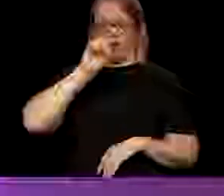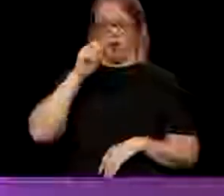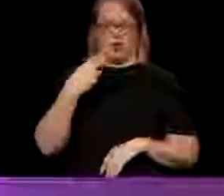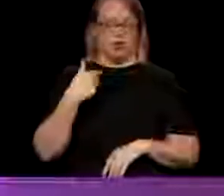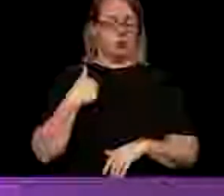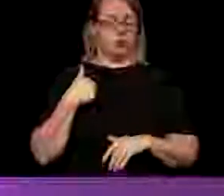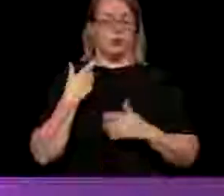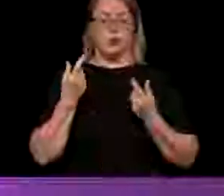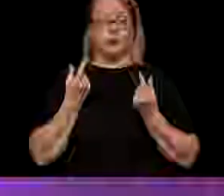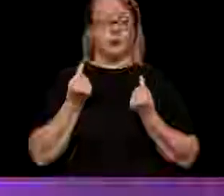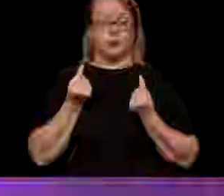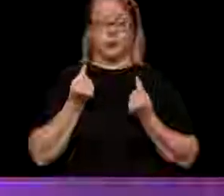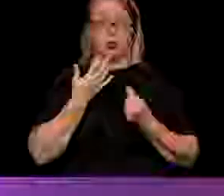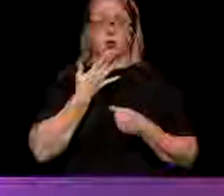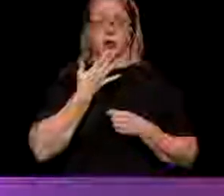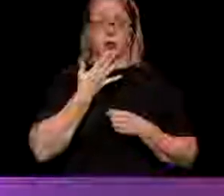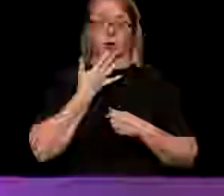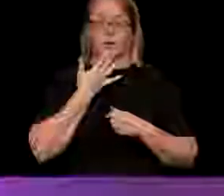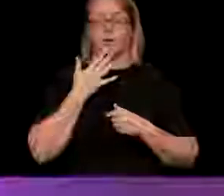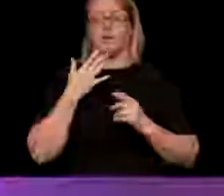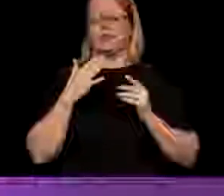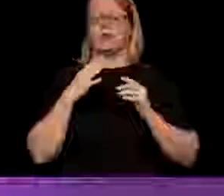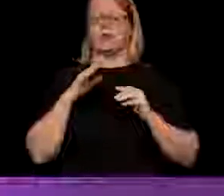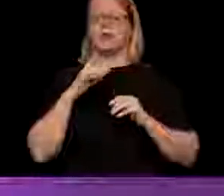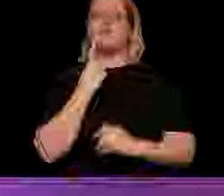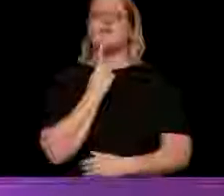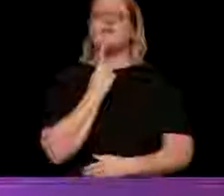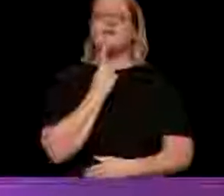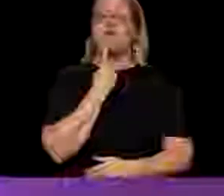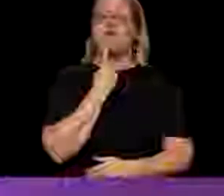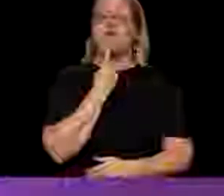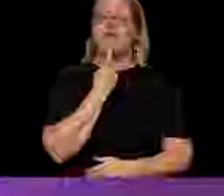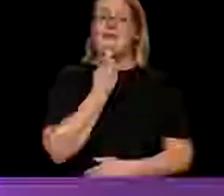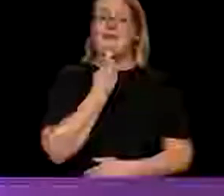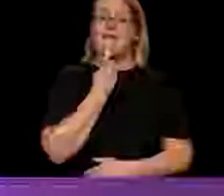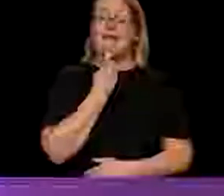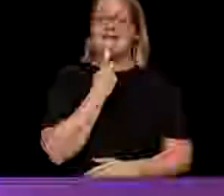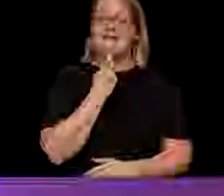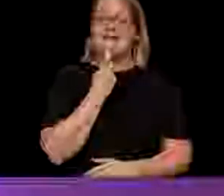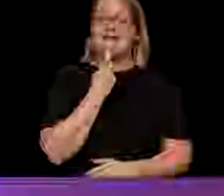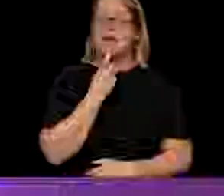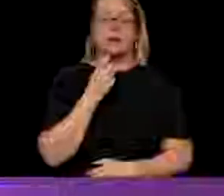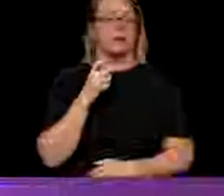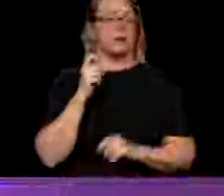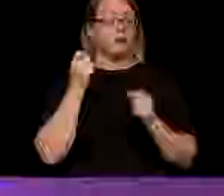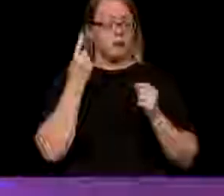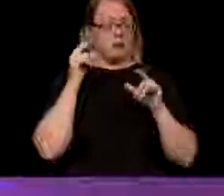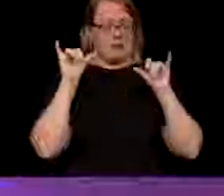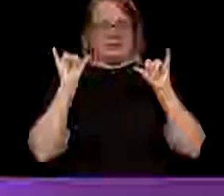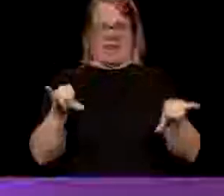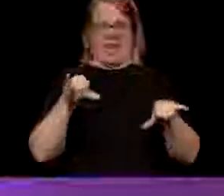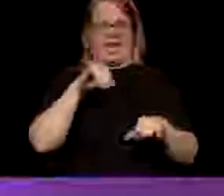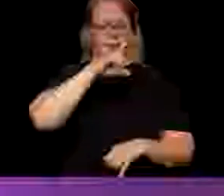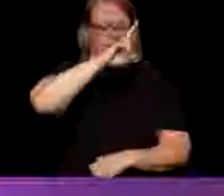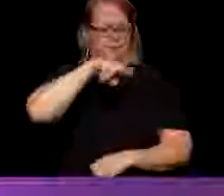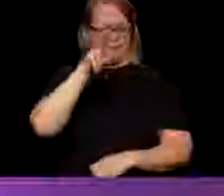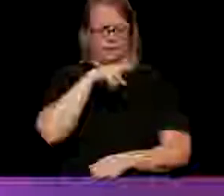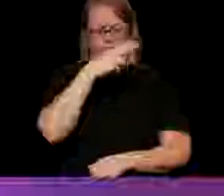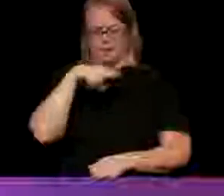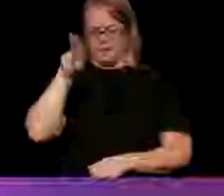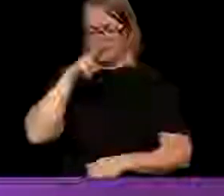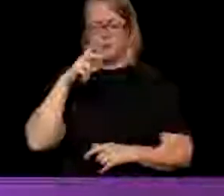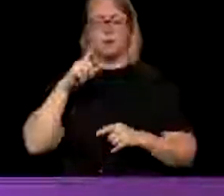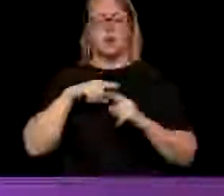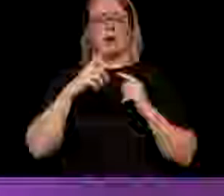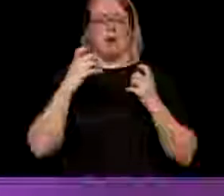canvas. We're going to go right below it using the same marking and a little bit above it. After it